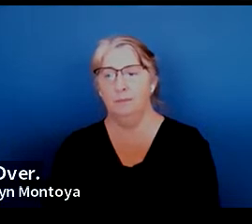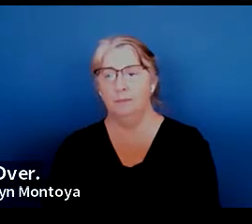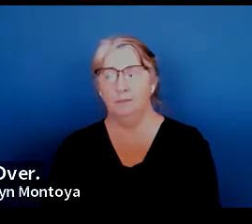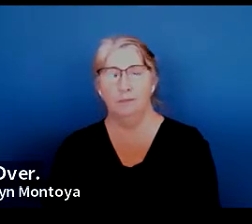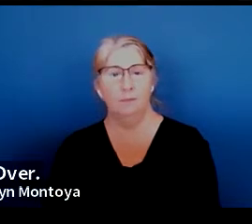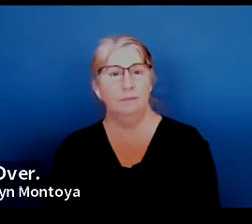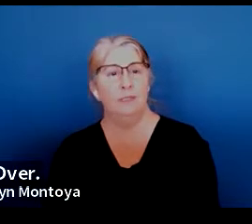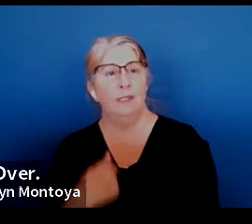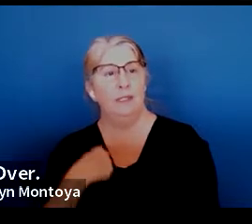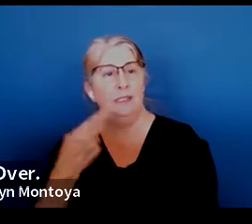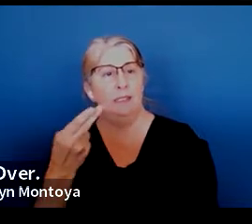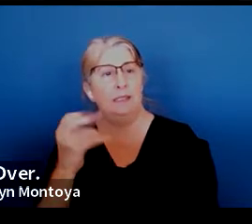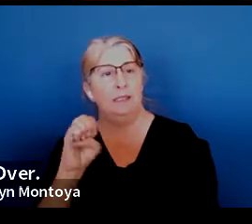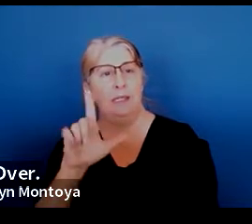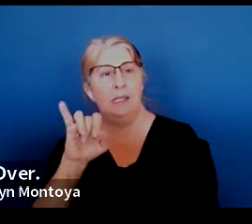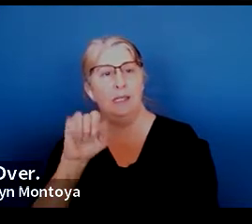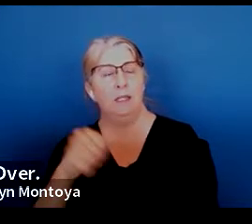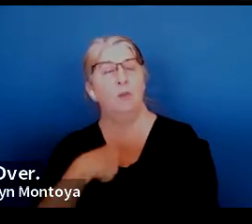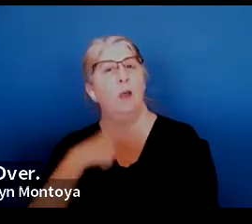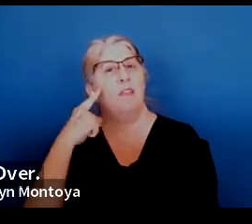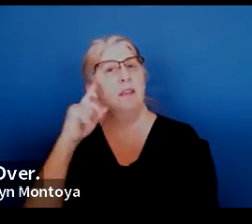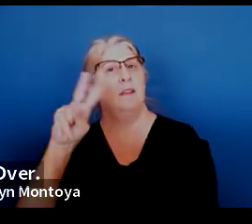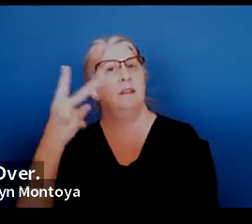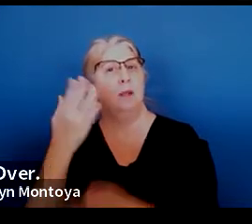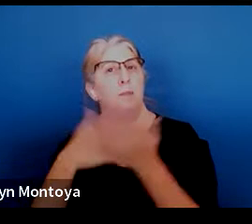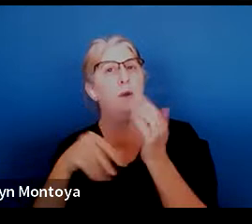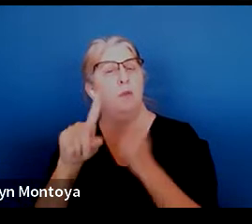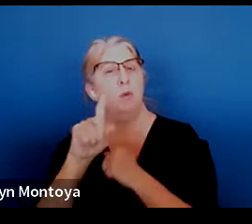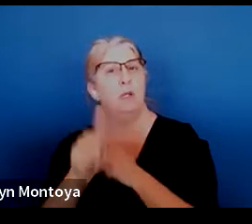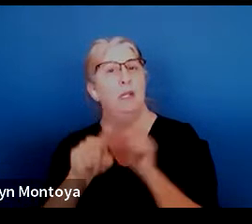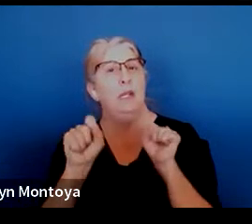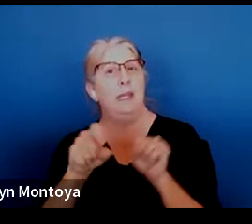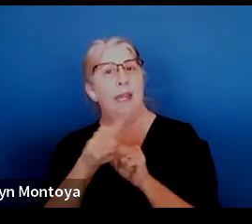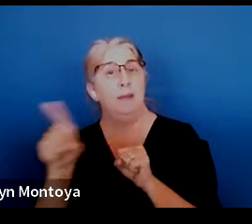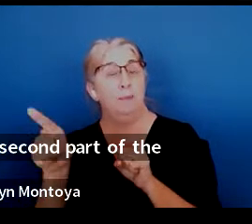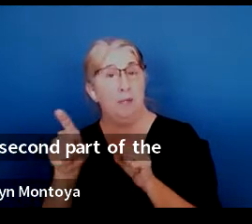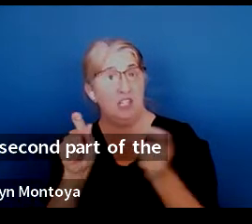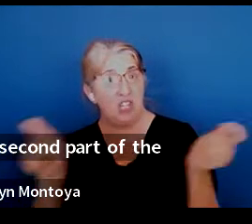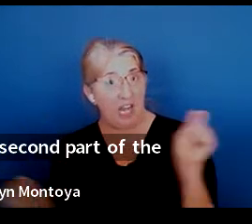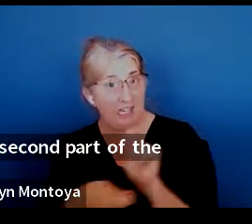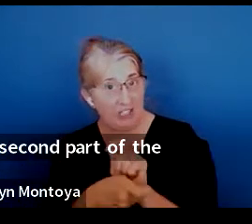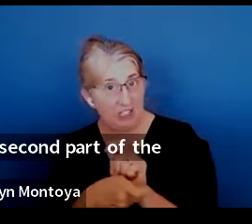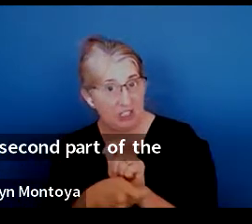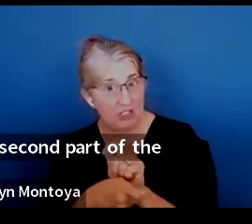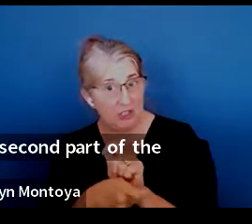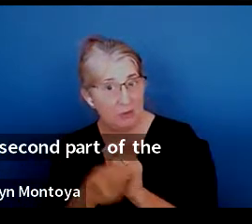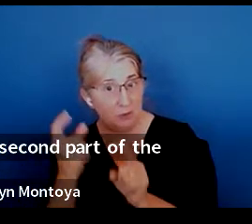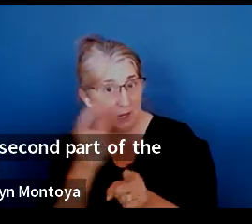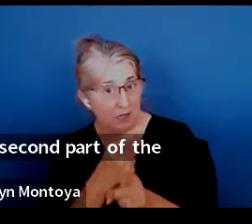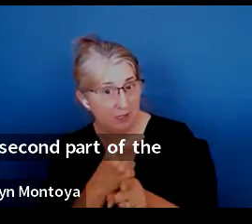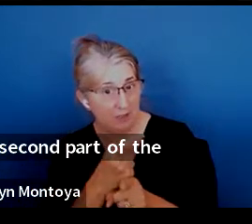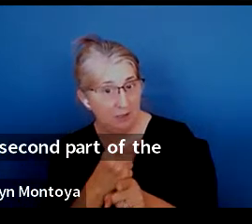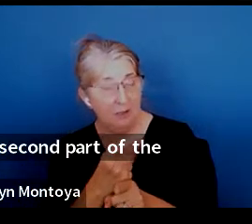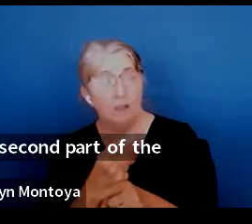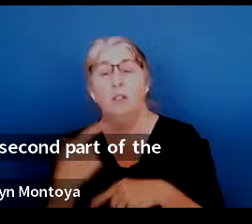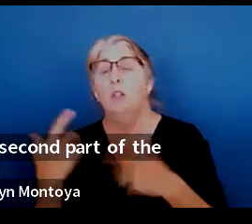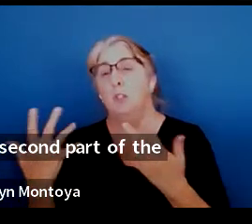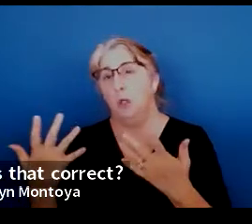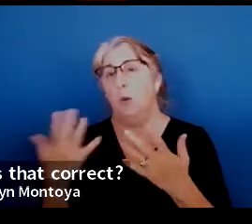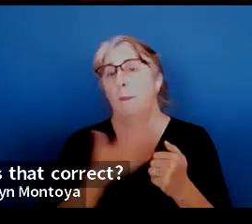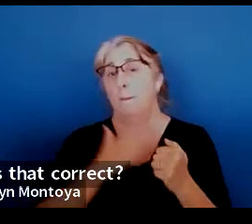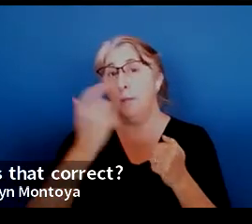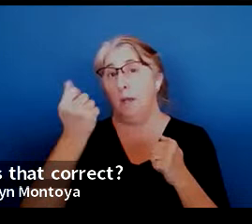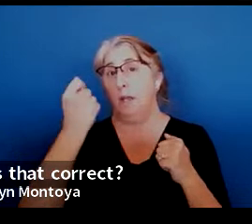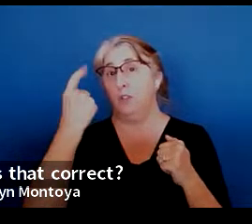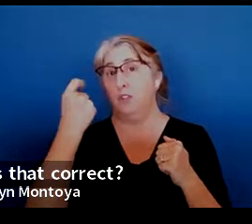This is Helia. So I believe the second part of the question was, can it be changed? Gabe, is that correct? So to my